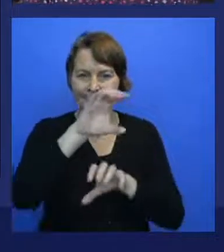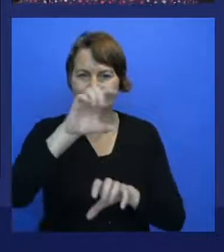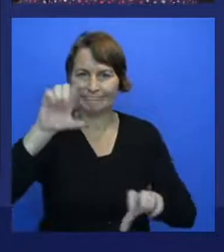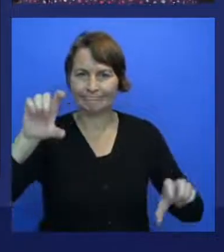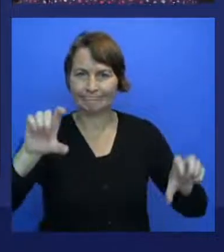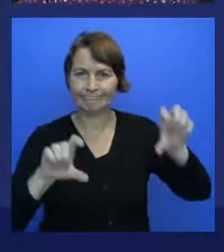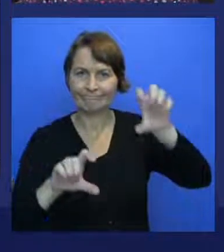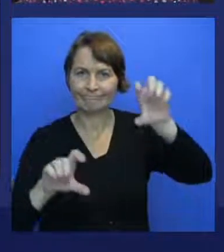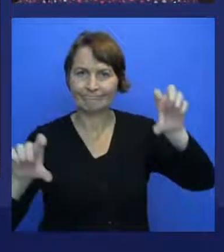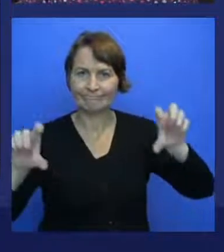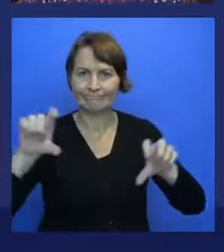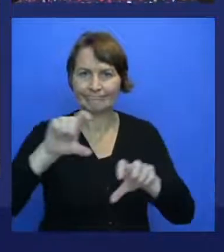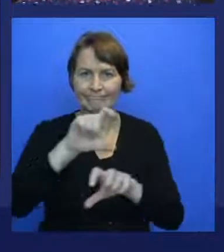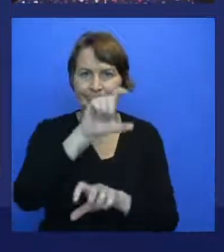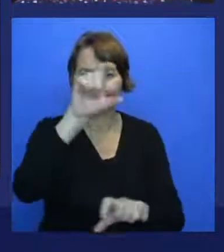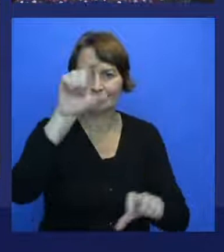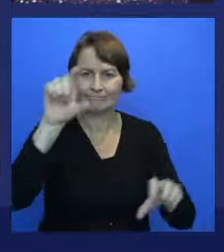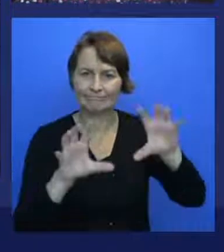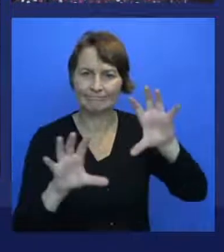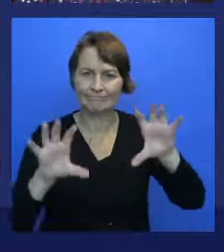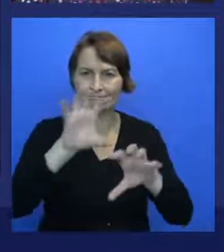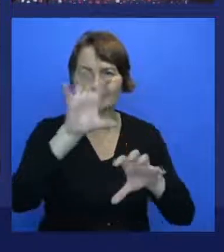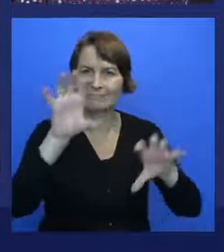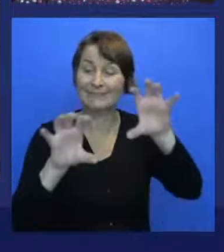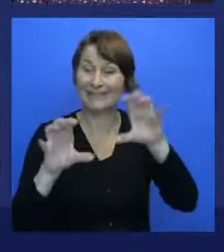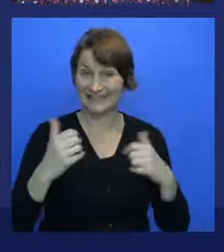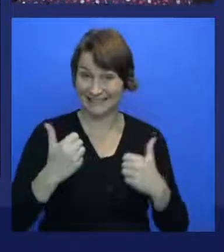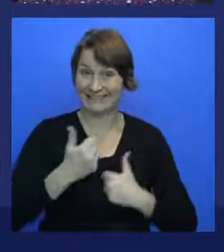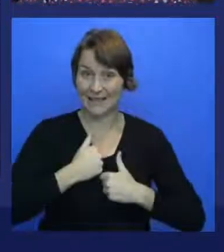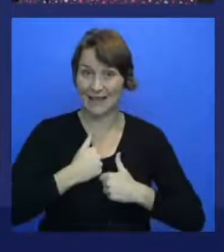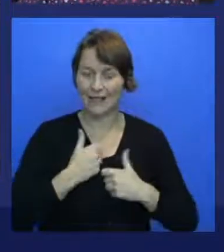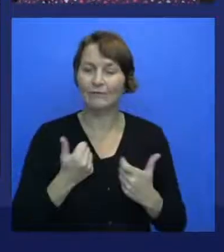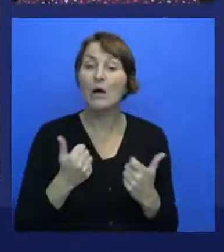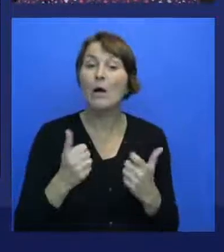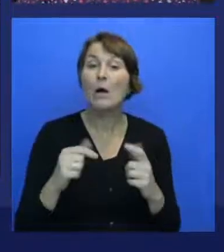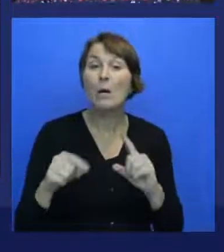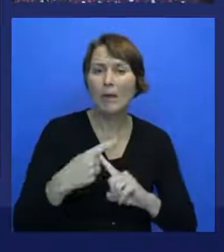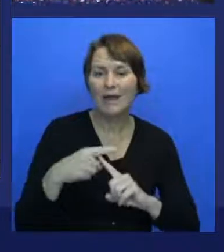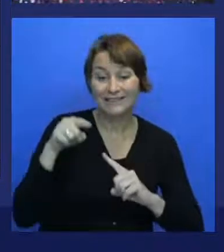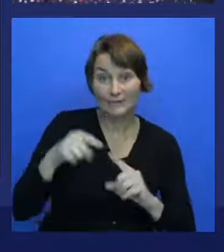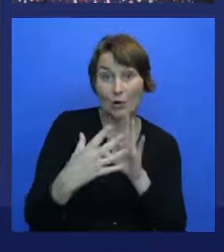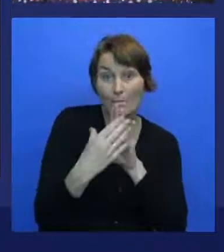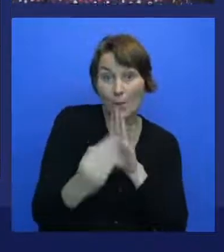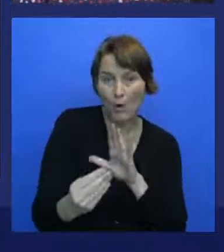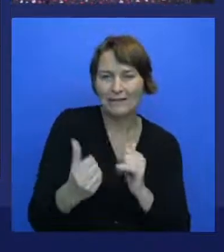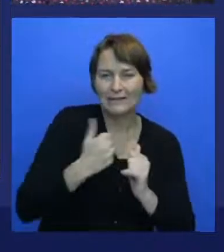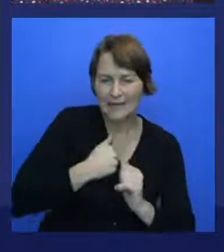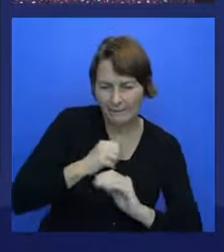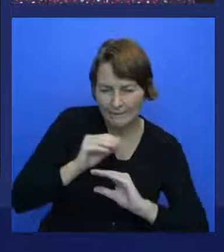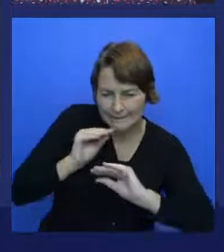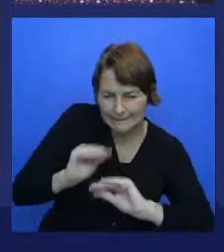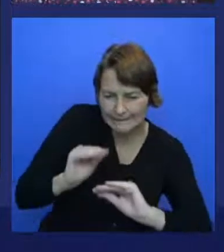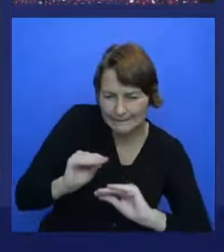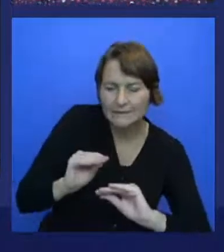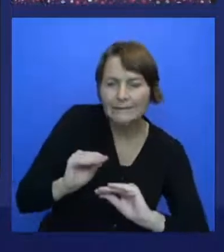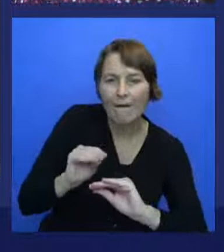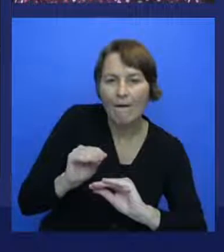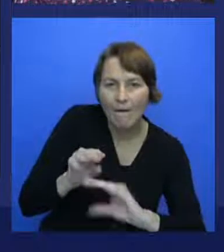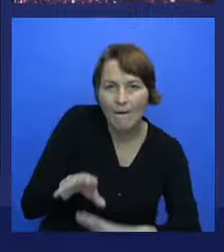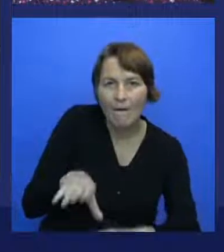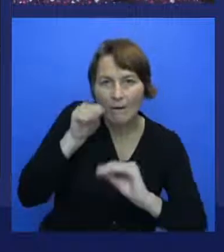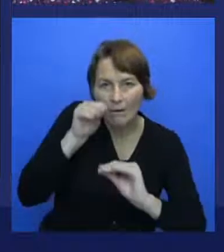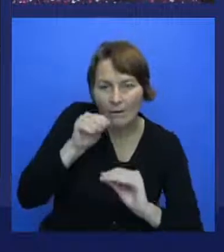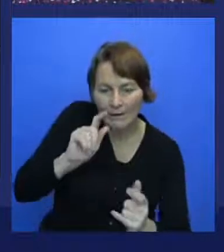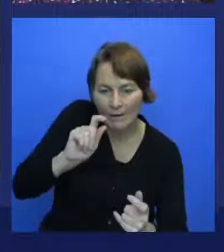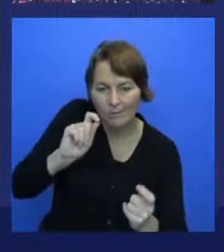so the data portion. And you can also train your models and score them. From here, you can also publish your models, which is really cool. And you